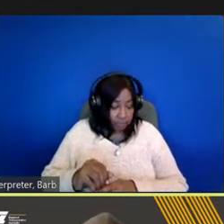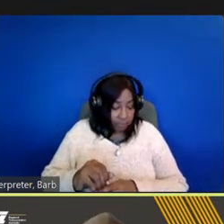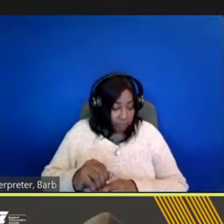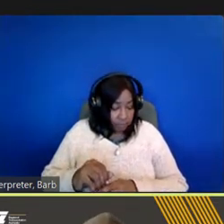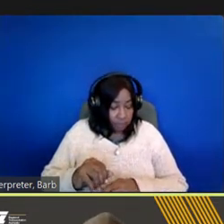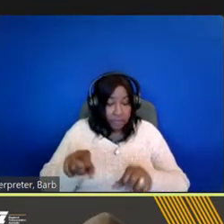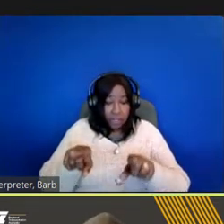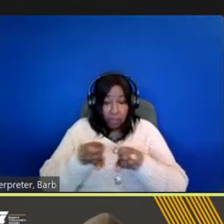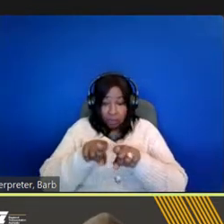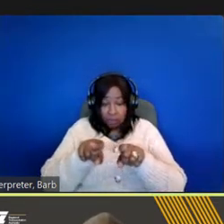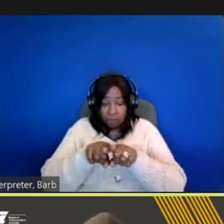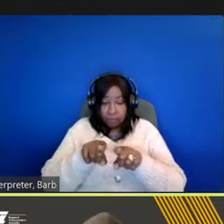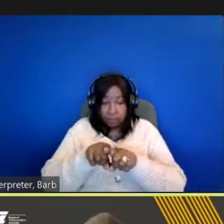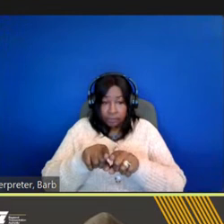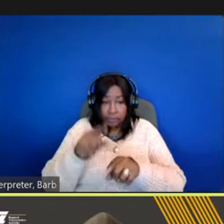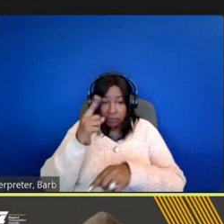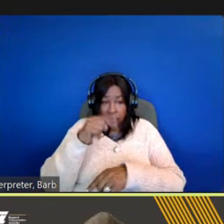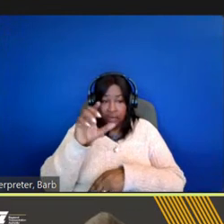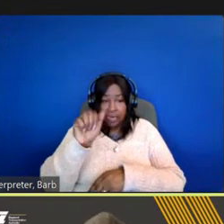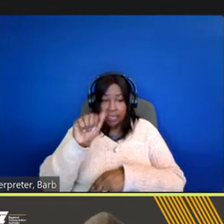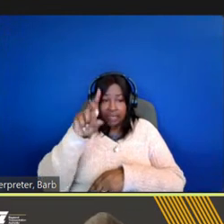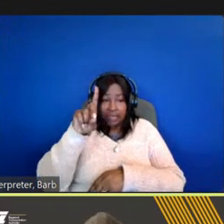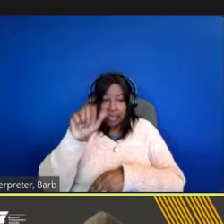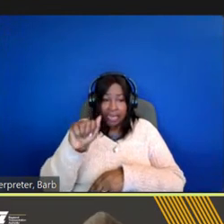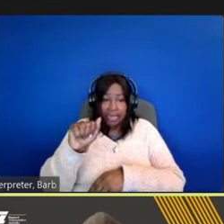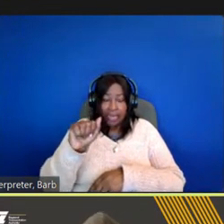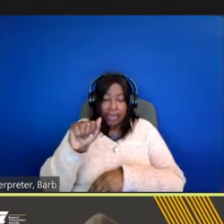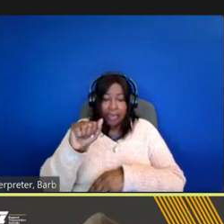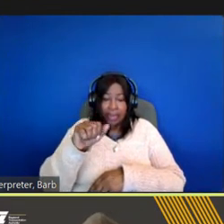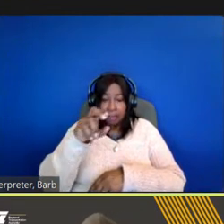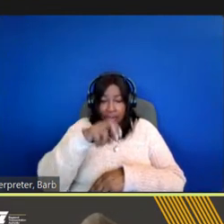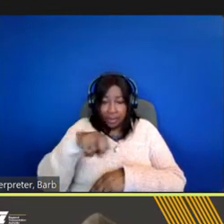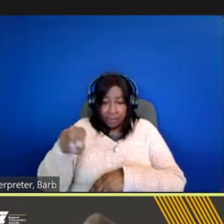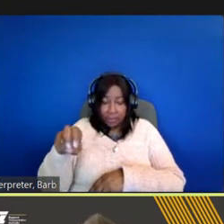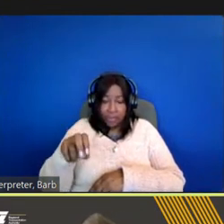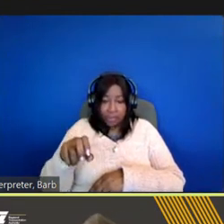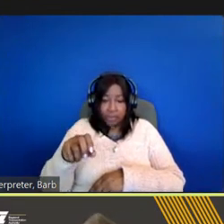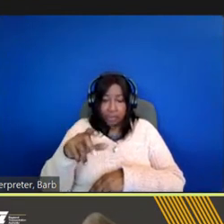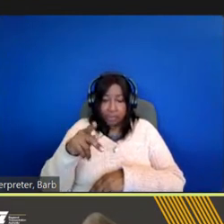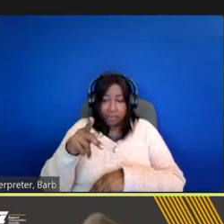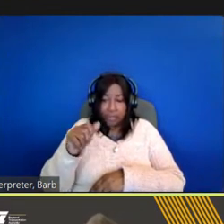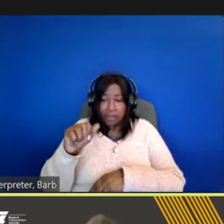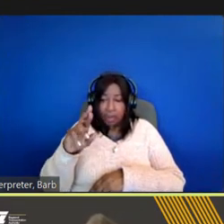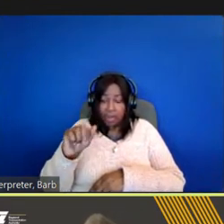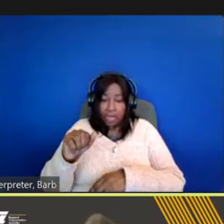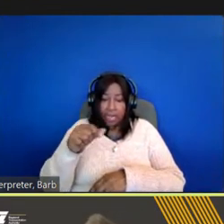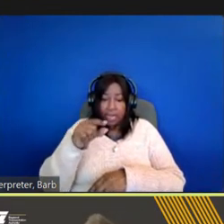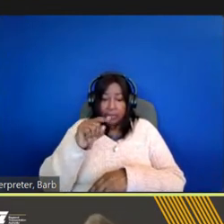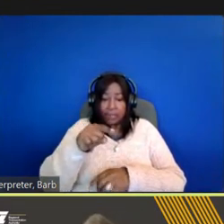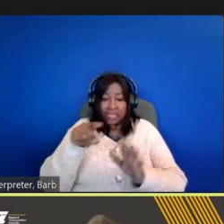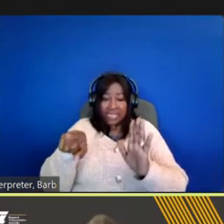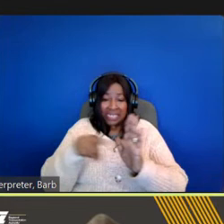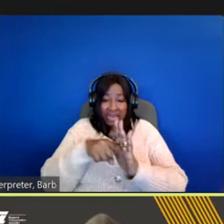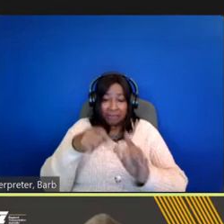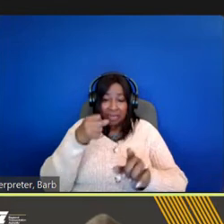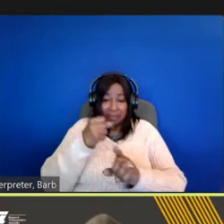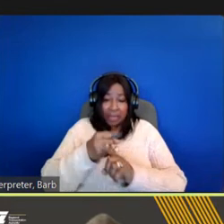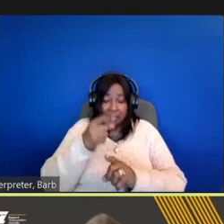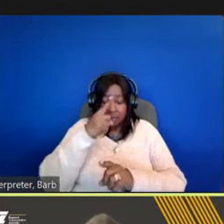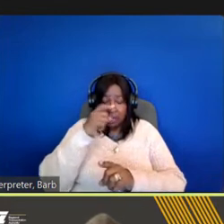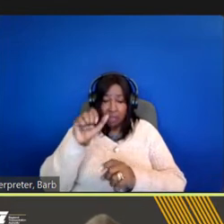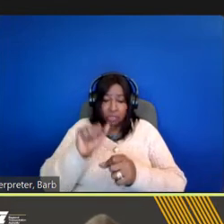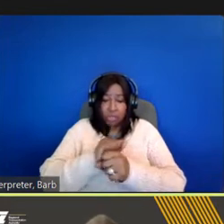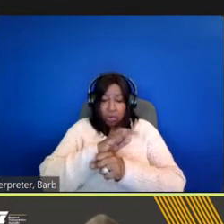Similarly, for ADA paratransit, the 21 and 22 numbers are really negatively impacted due to the